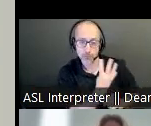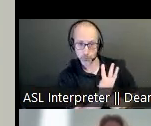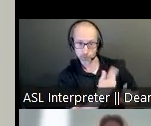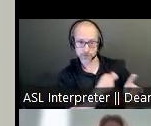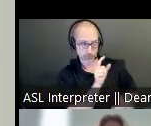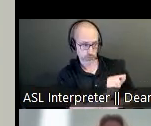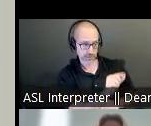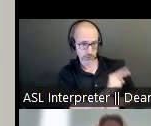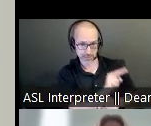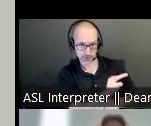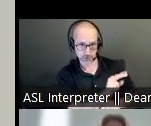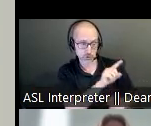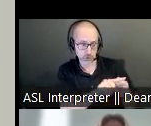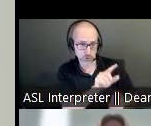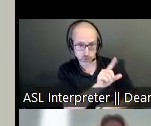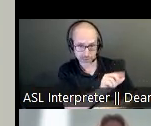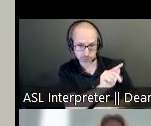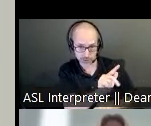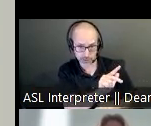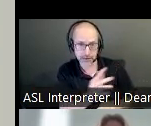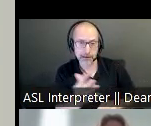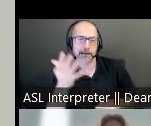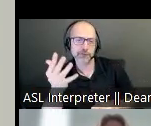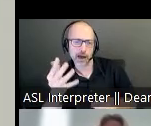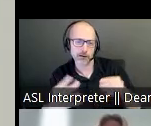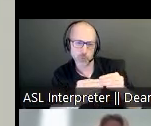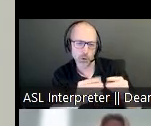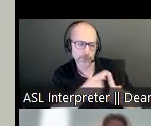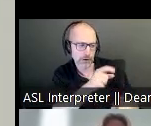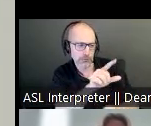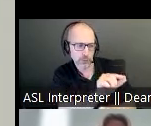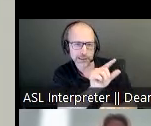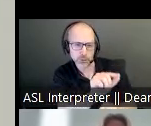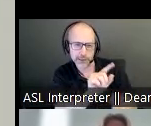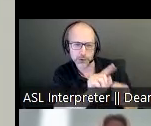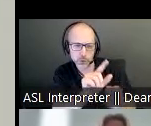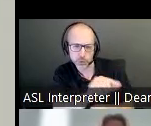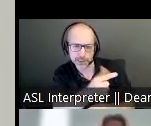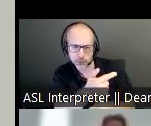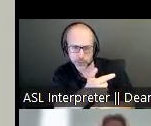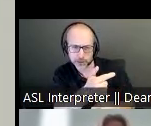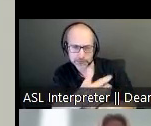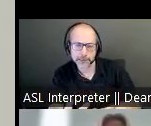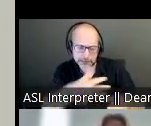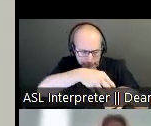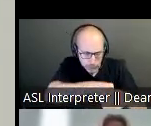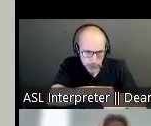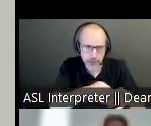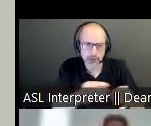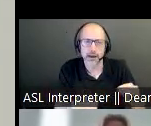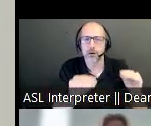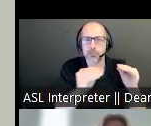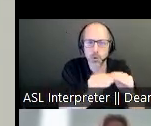2022 to 2023, and an additional 5 cases from 2020 to 2021 were included to provide a more